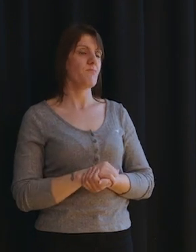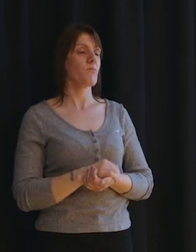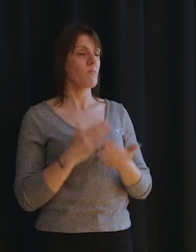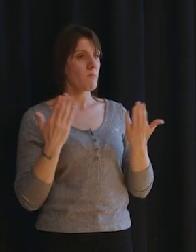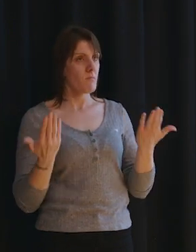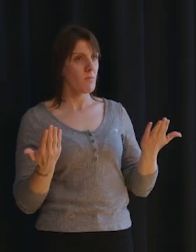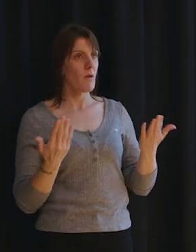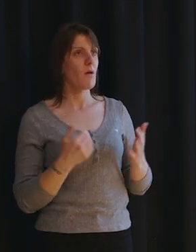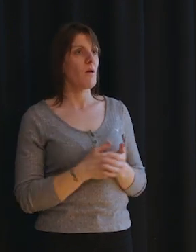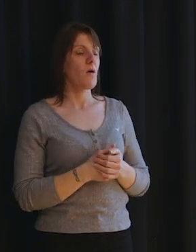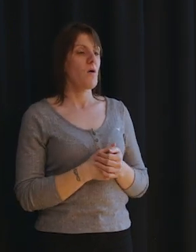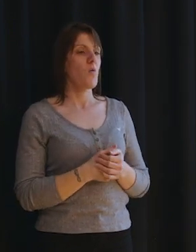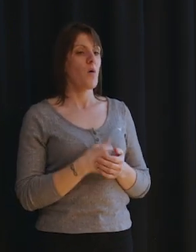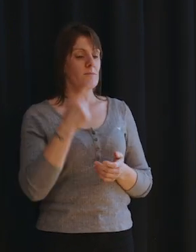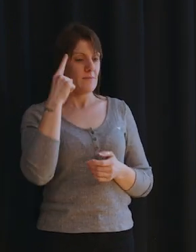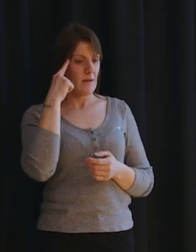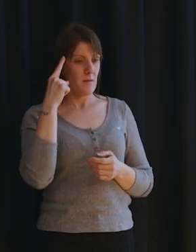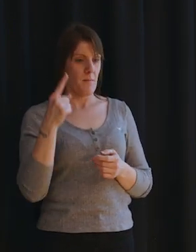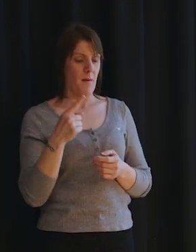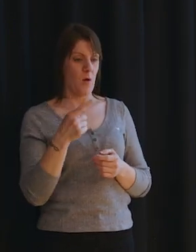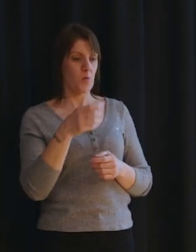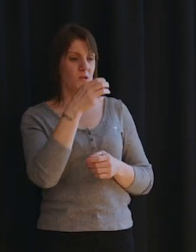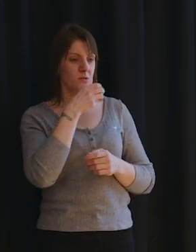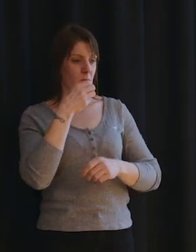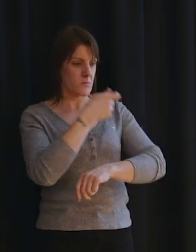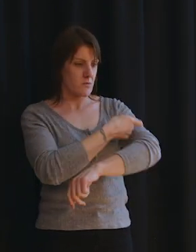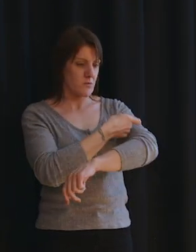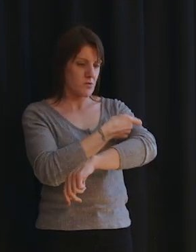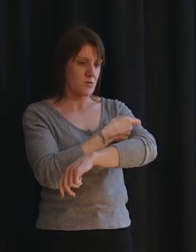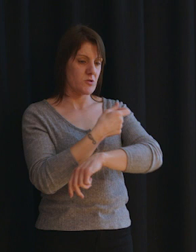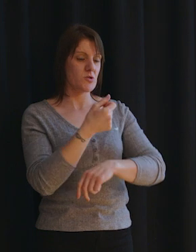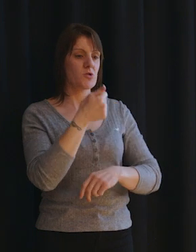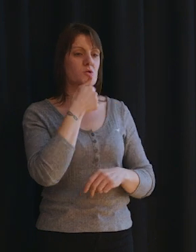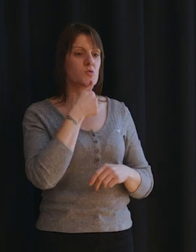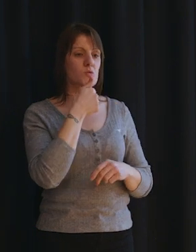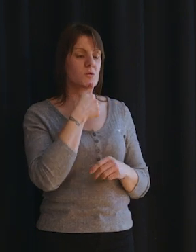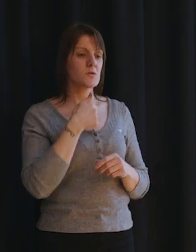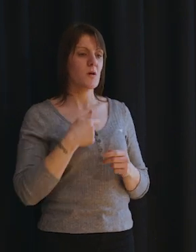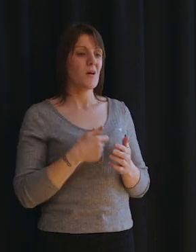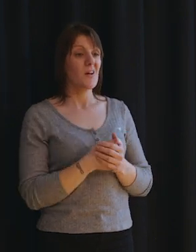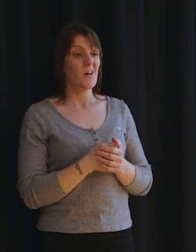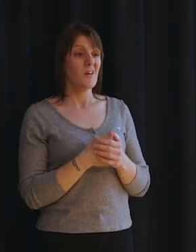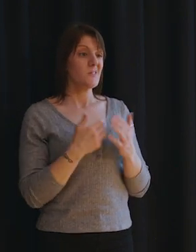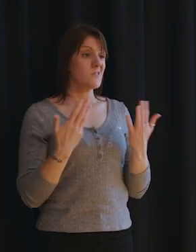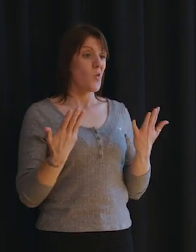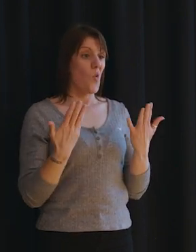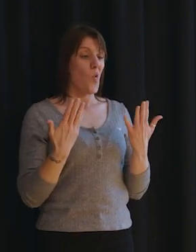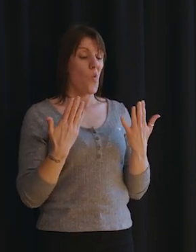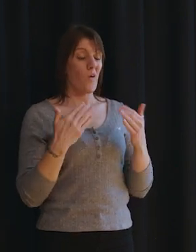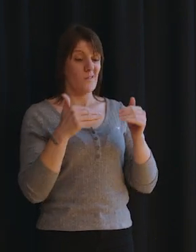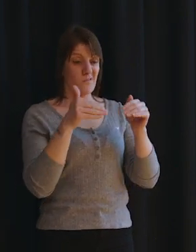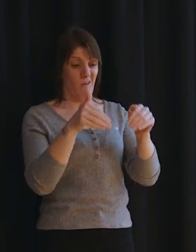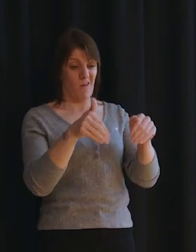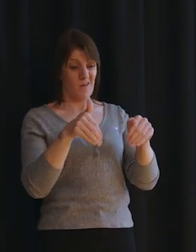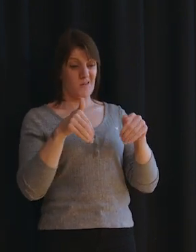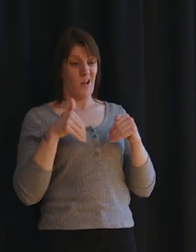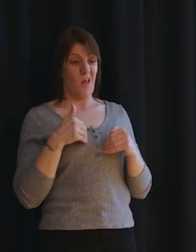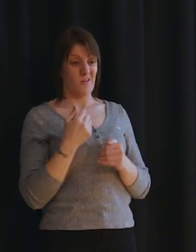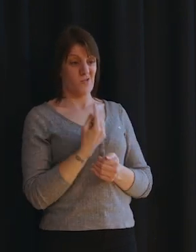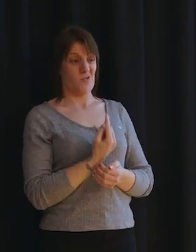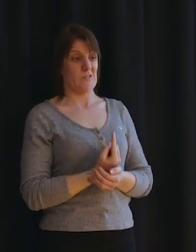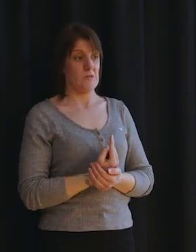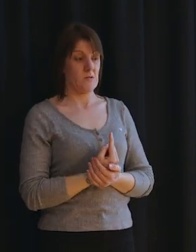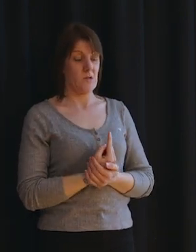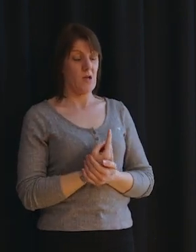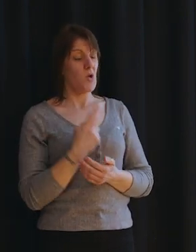So, in terms of substance use, again, going back to the other slide, it's often not in kind of isolation. Not